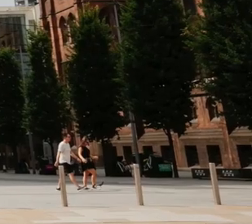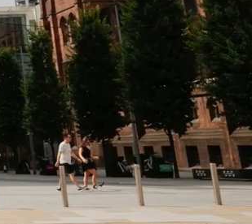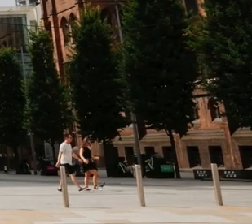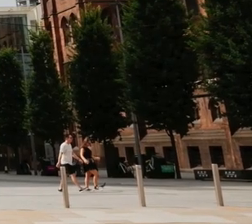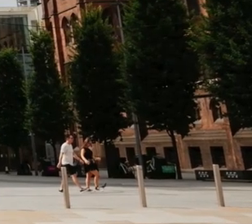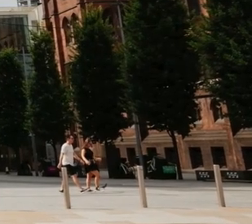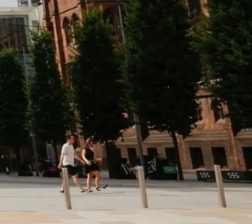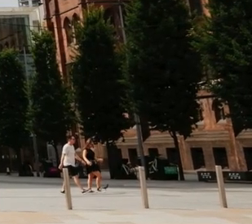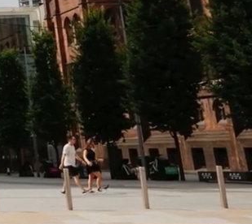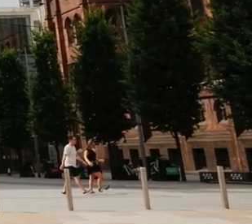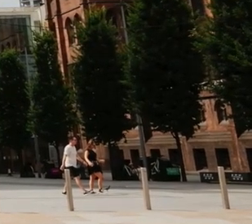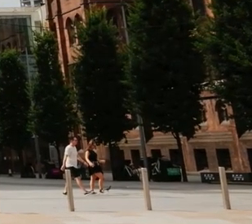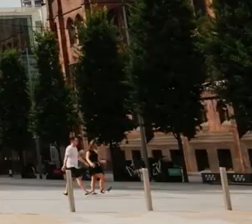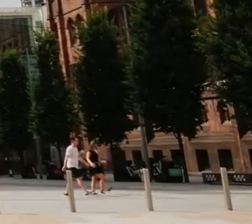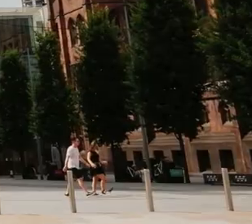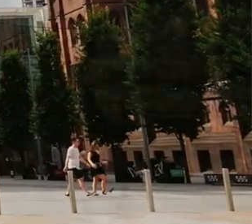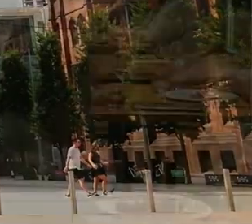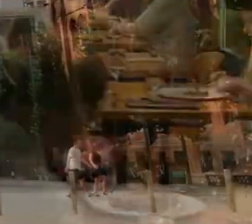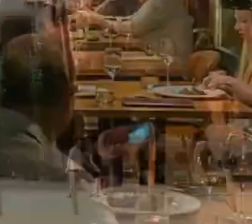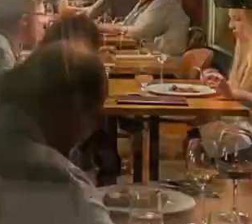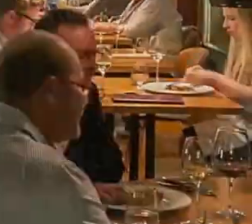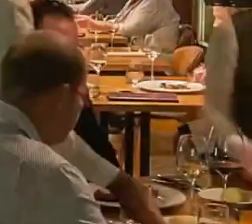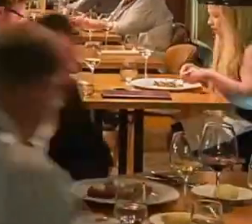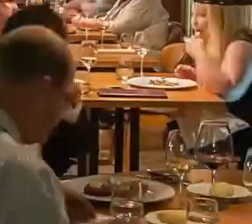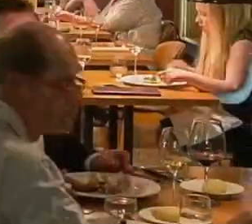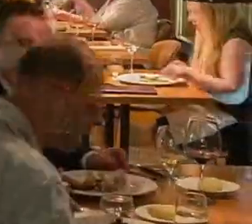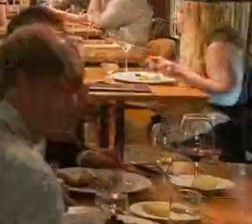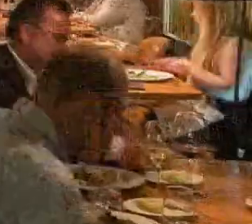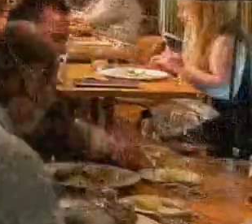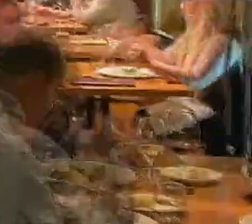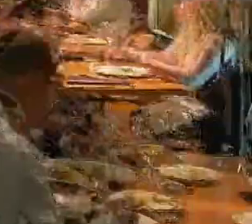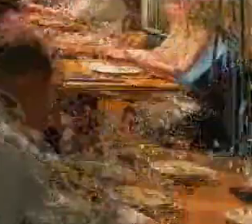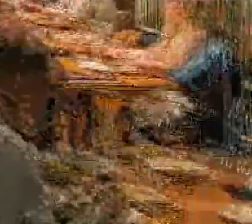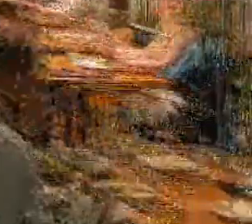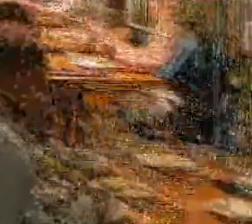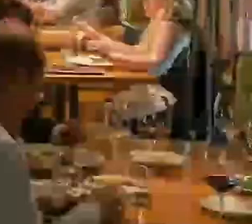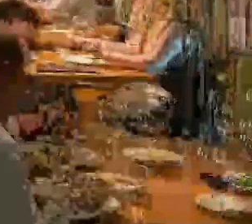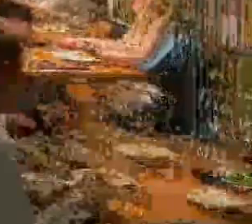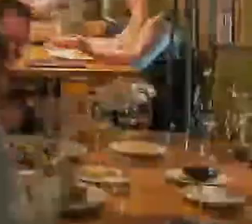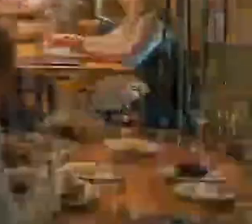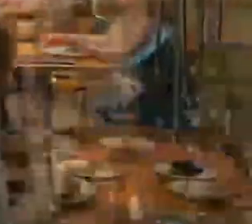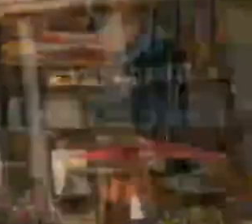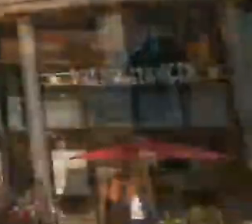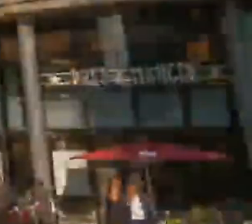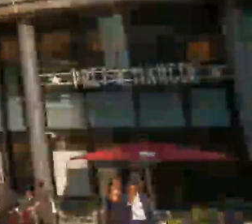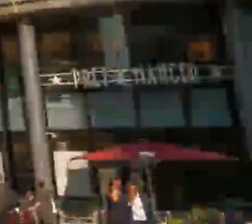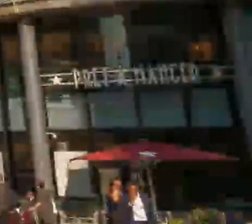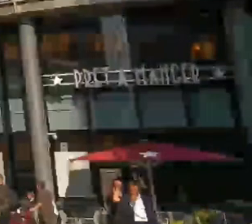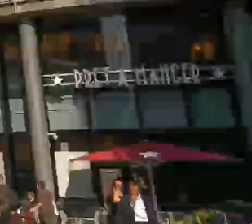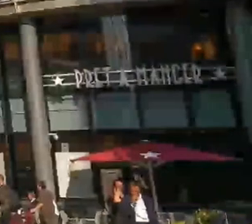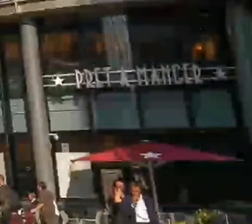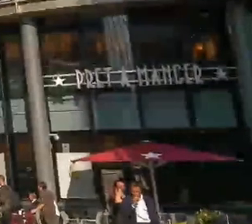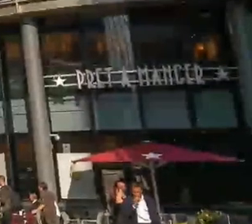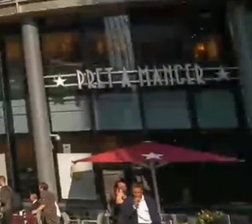world. And we feel as being part of this network, we can work with our partner cities and regions around the world to share